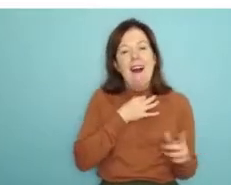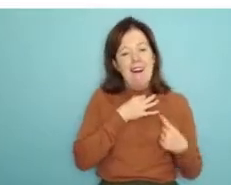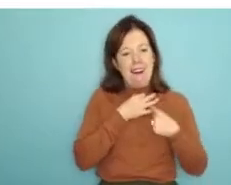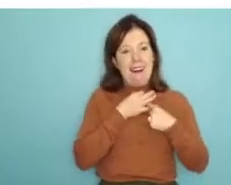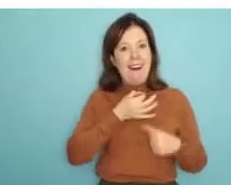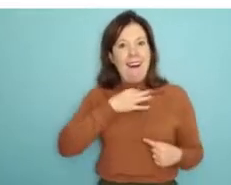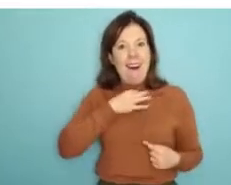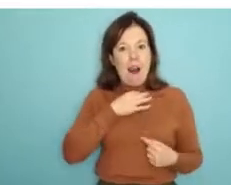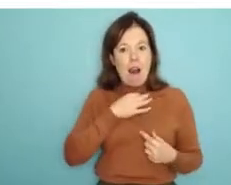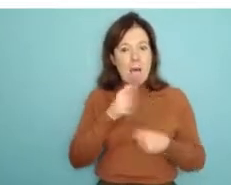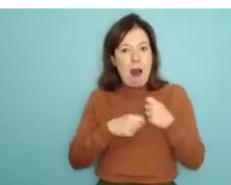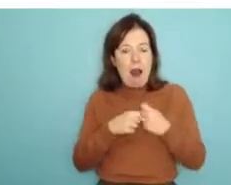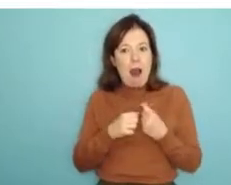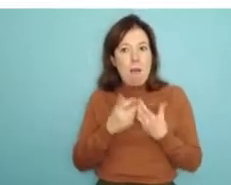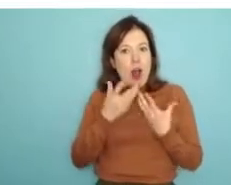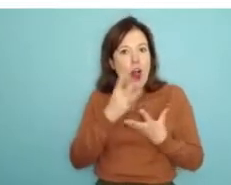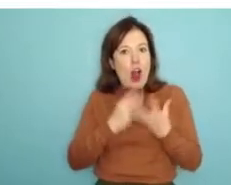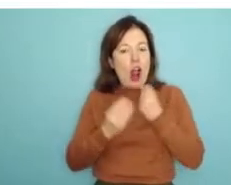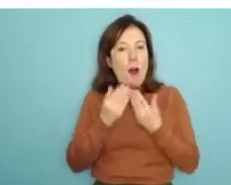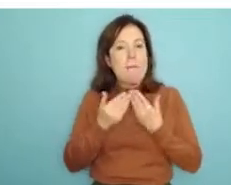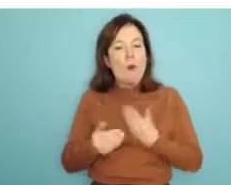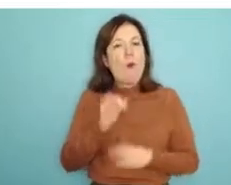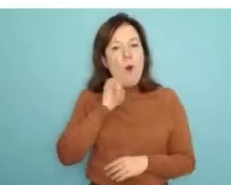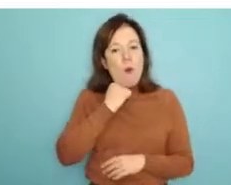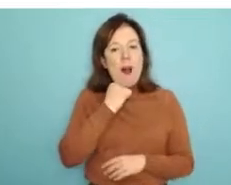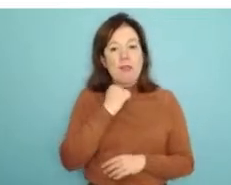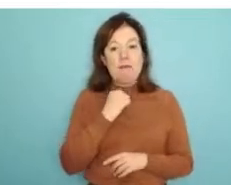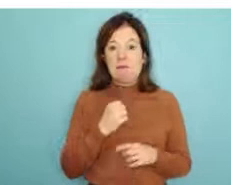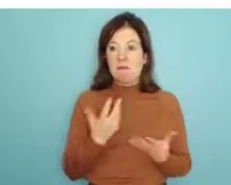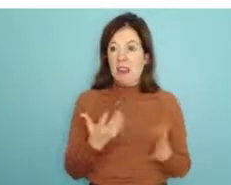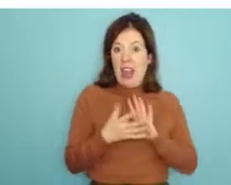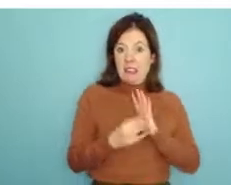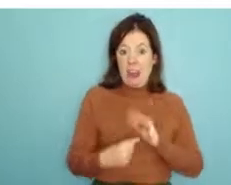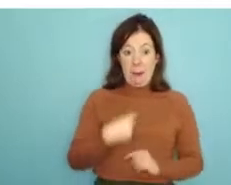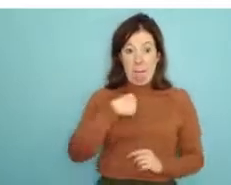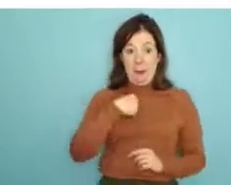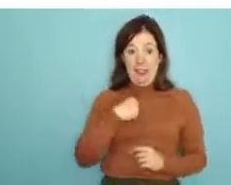ourselves. And certainly in this role, I've had to embrace some